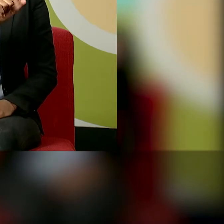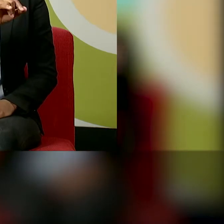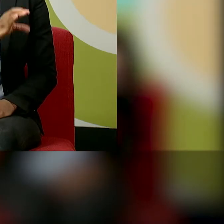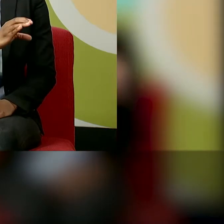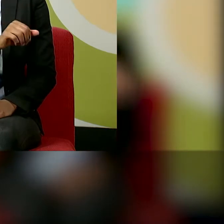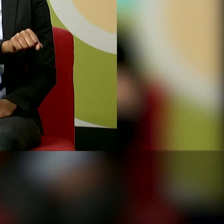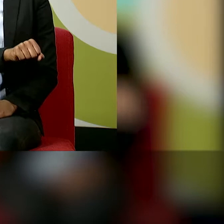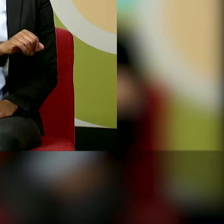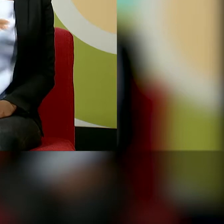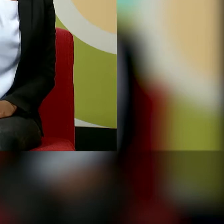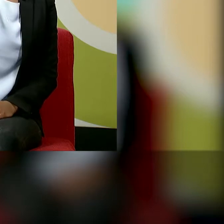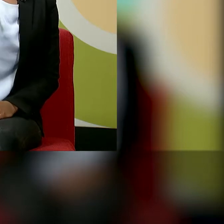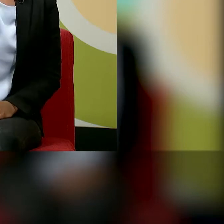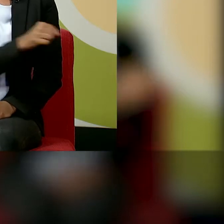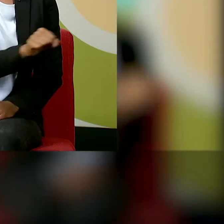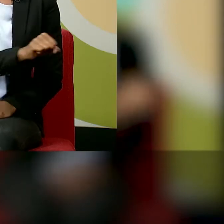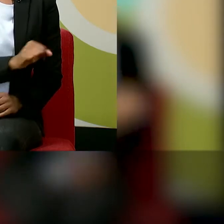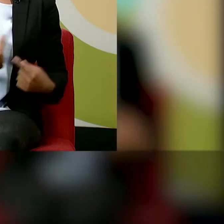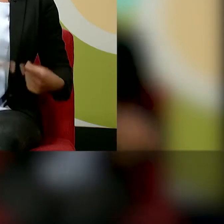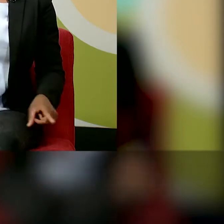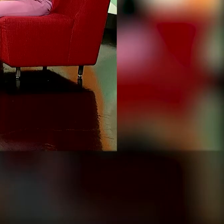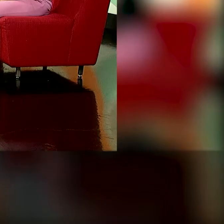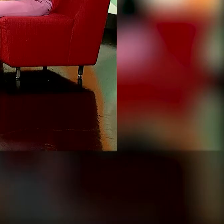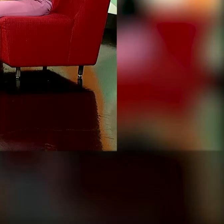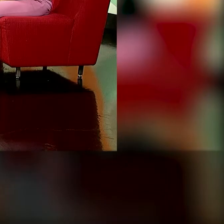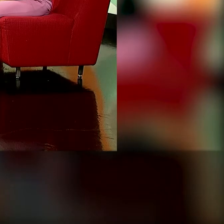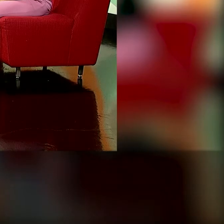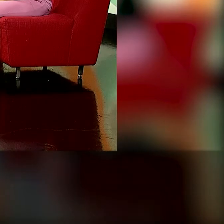go adapta to the driving low driver mo tseleng?